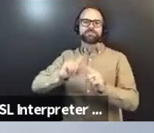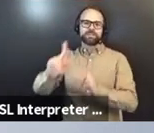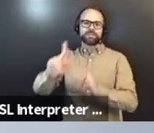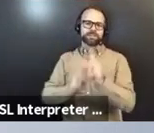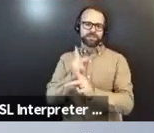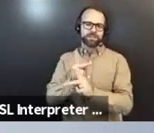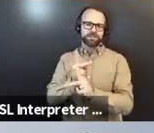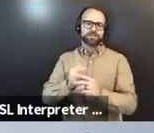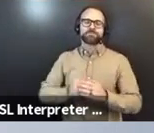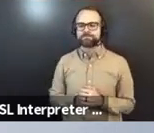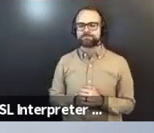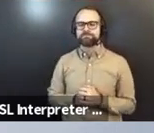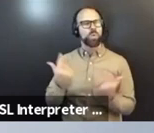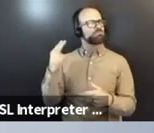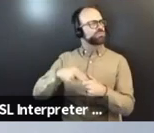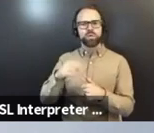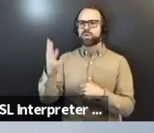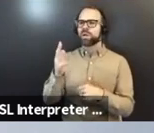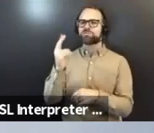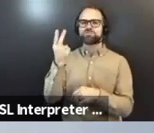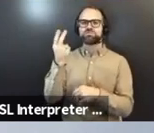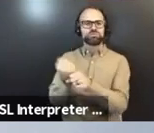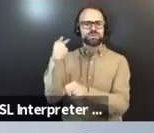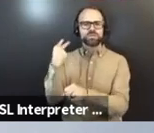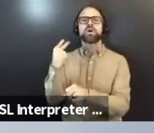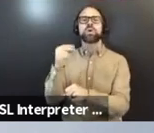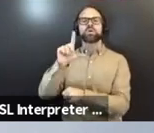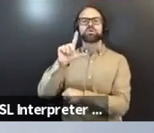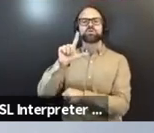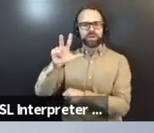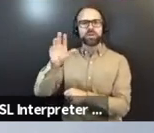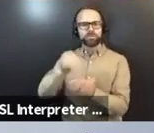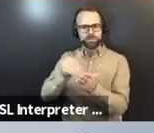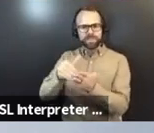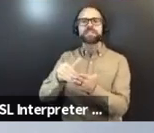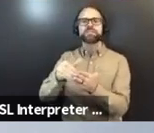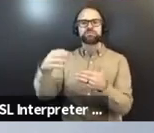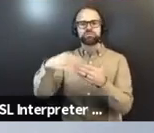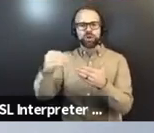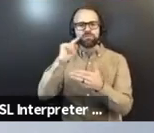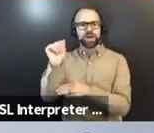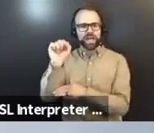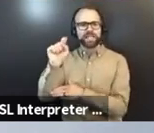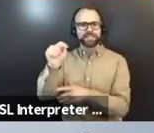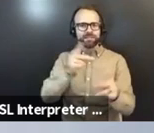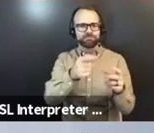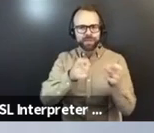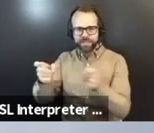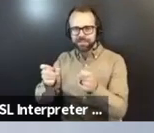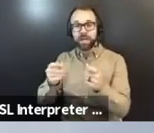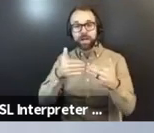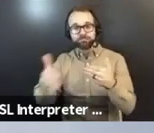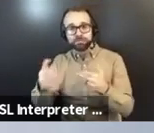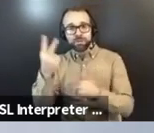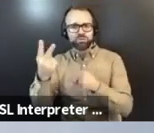about 2 years ago, we were at about $23 million of assets under management. Fast track 2 years, which have gone really, really quick. We went